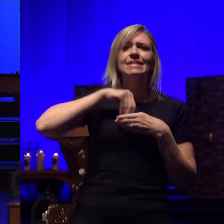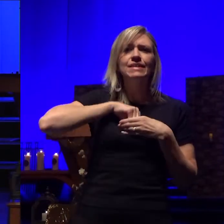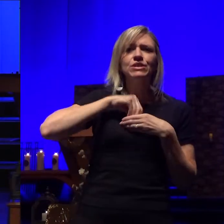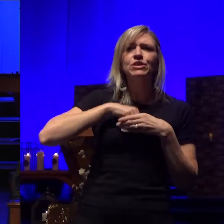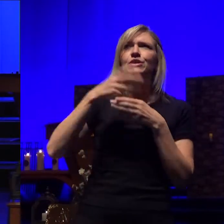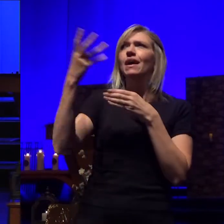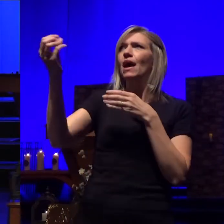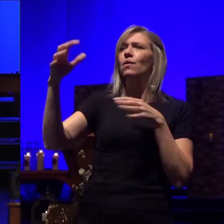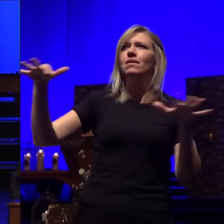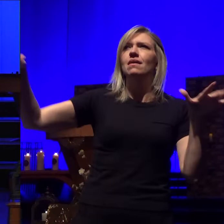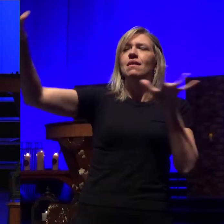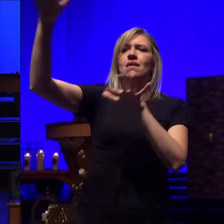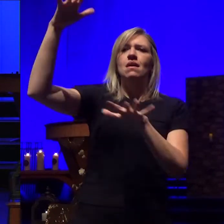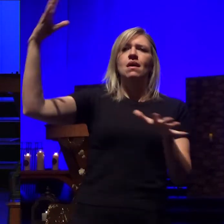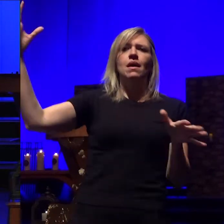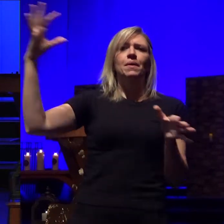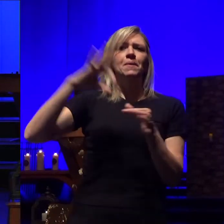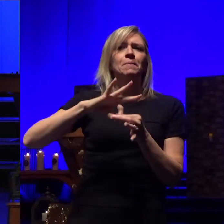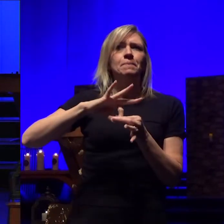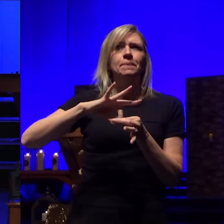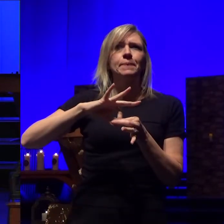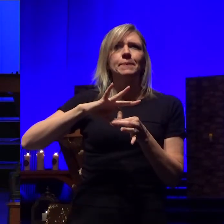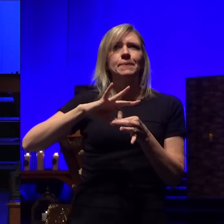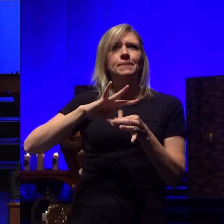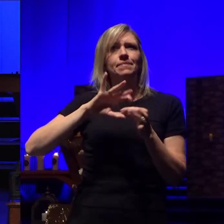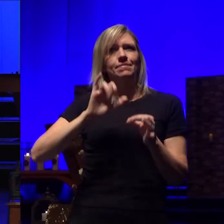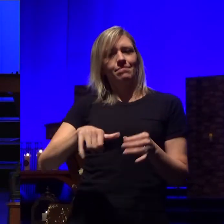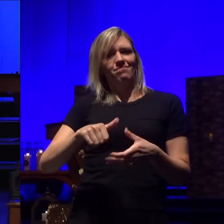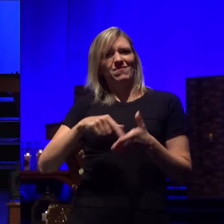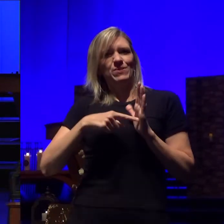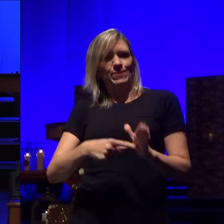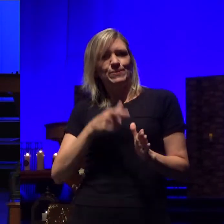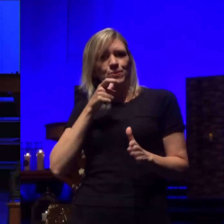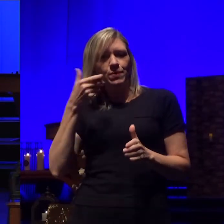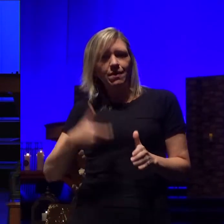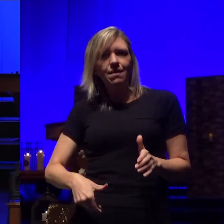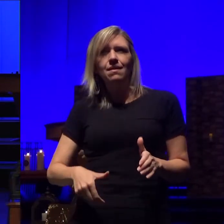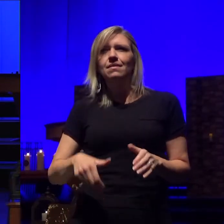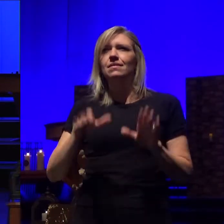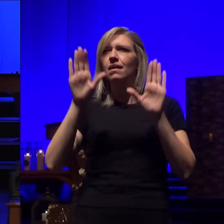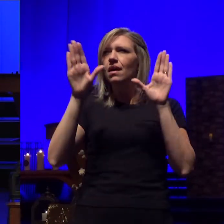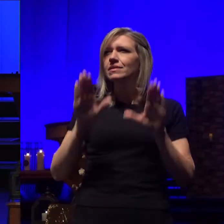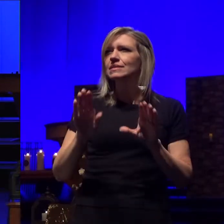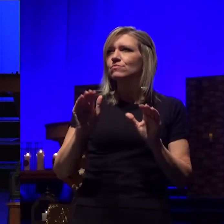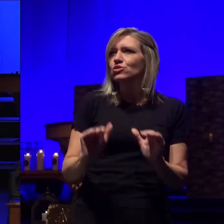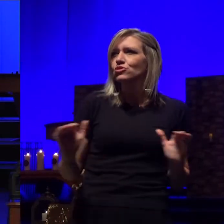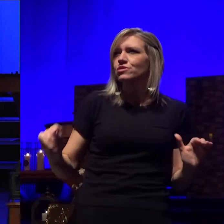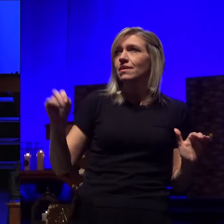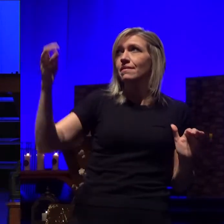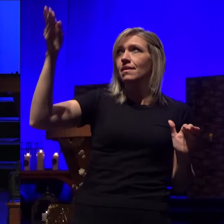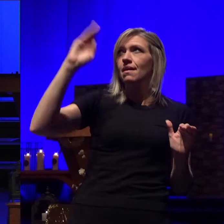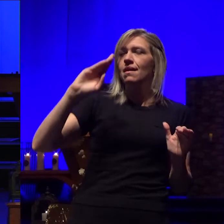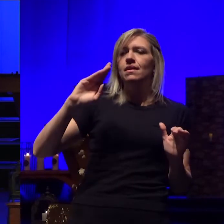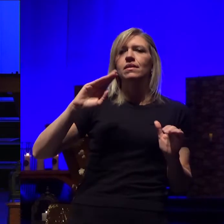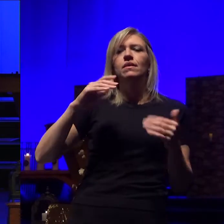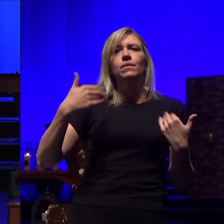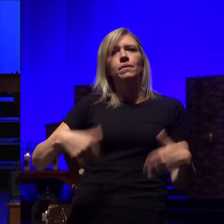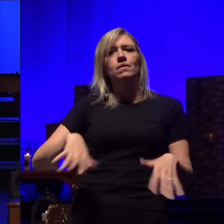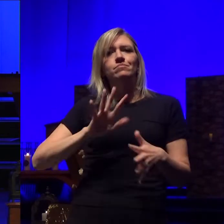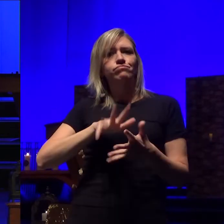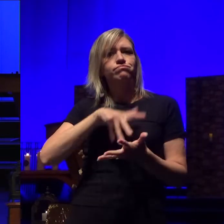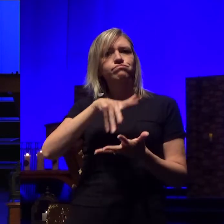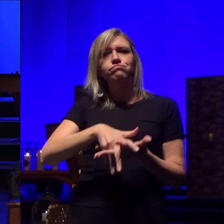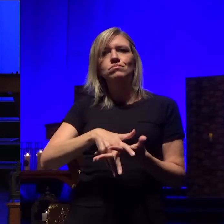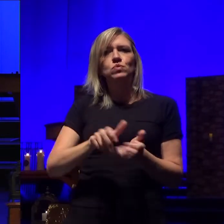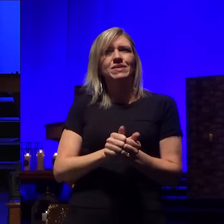and outer aspect of ourselves together to be who we are and the awesome children of God that we are as well, all